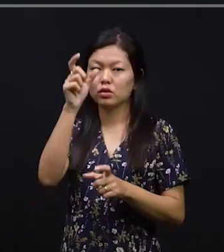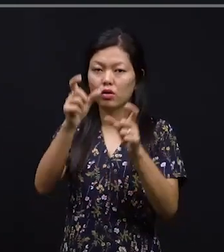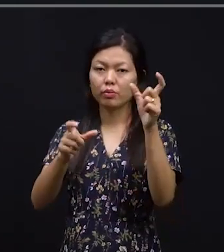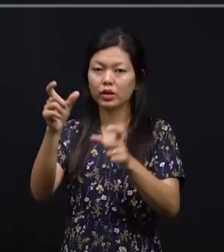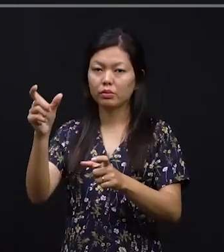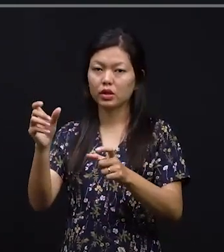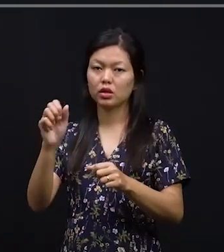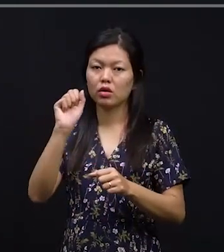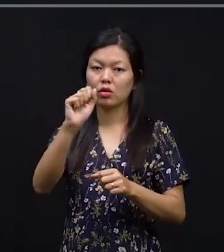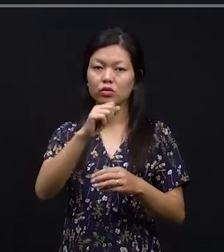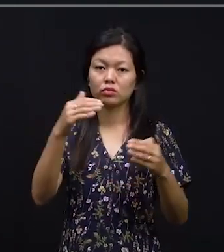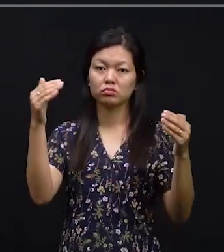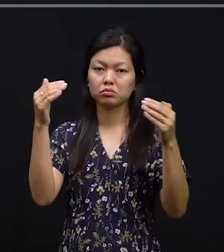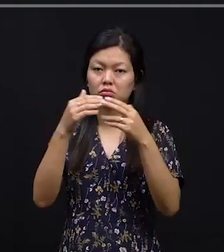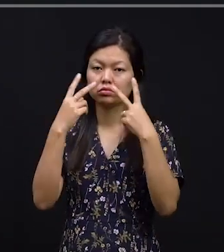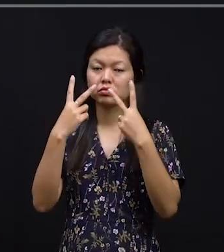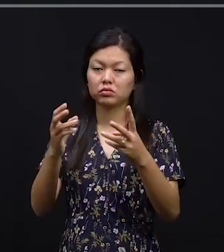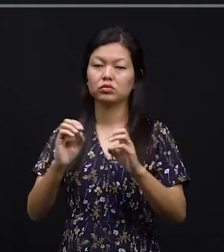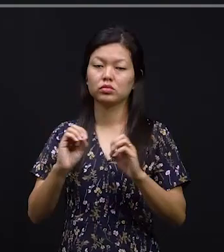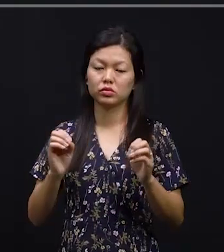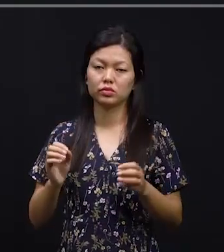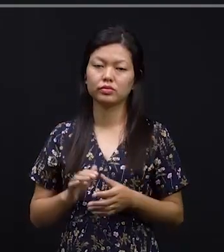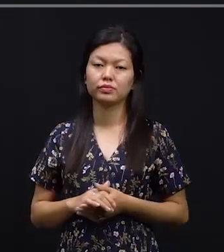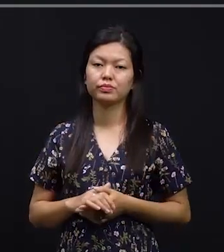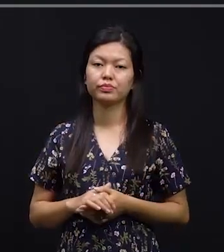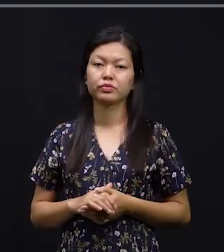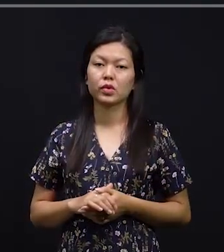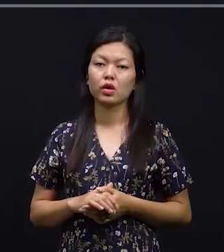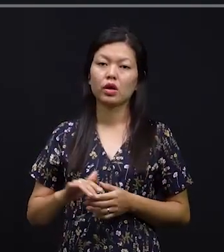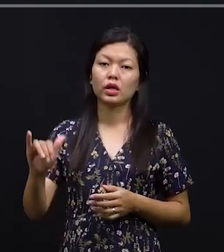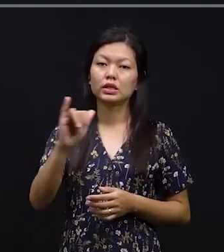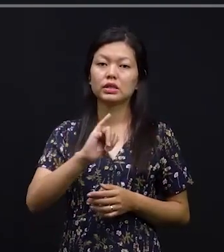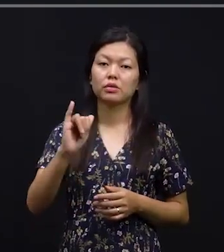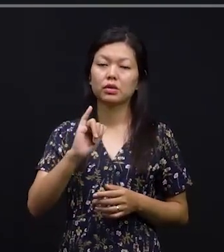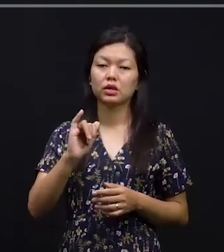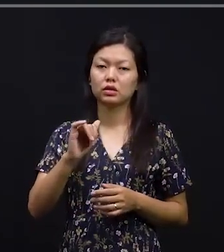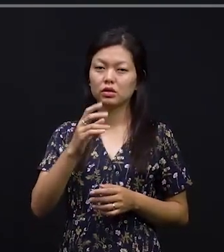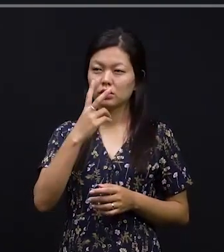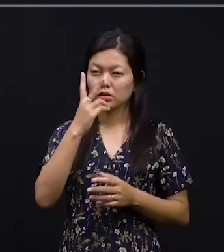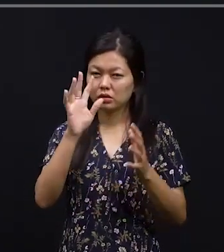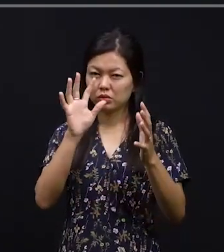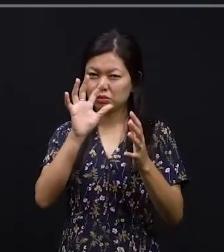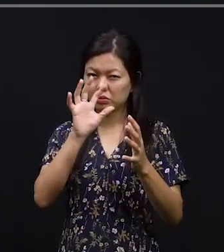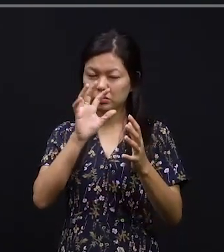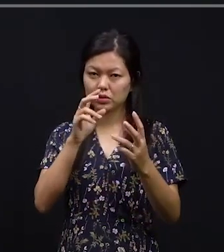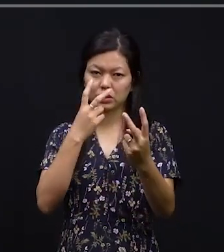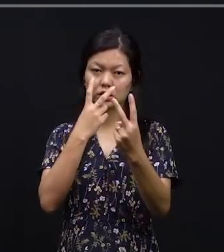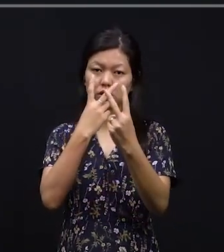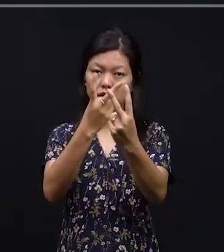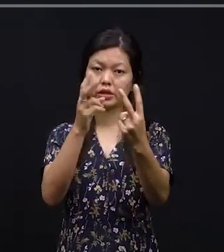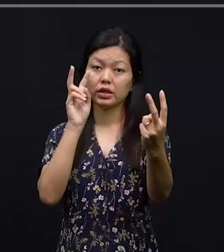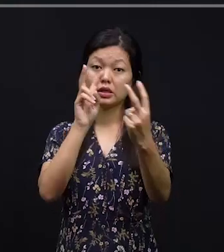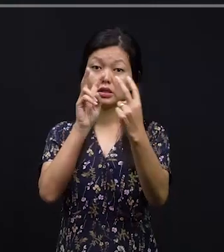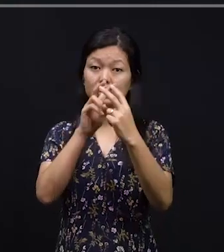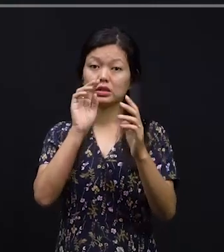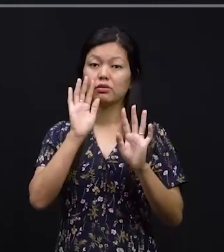just opposite to you appears like phantom images, not clear. Okay, phantom images means not